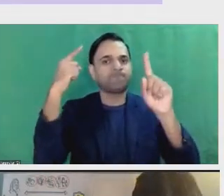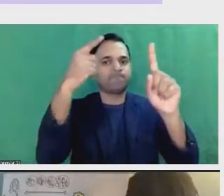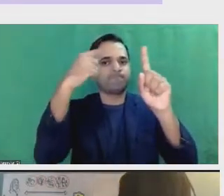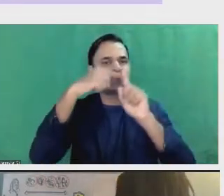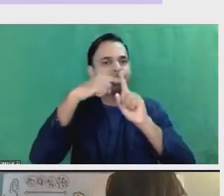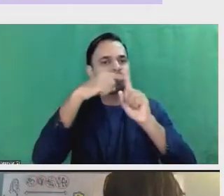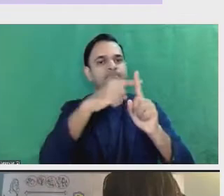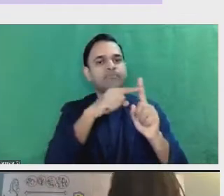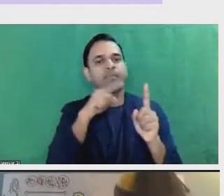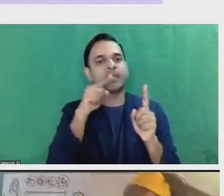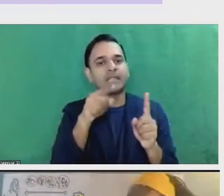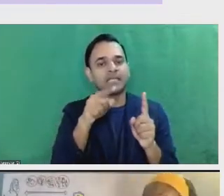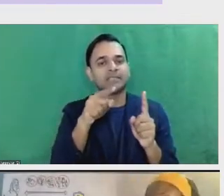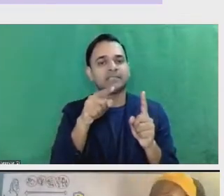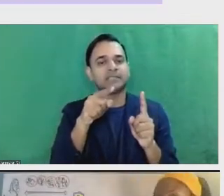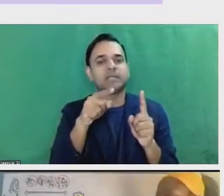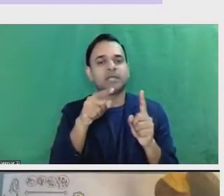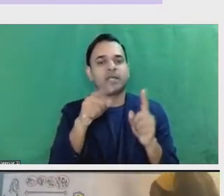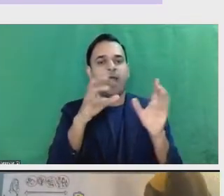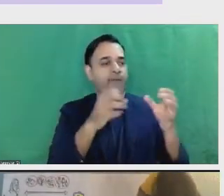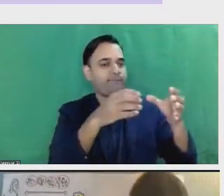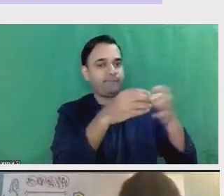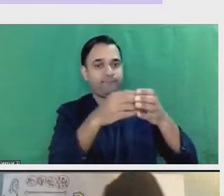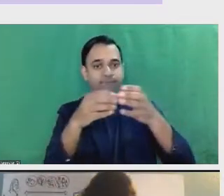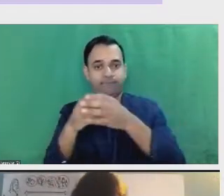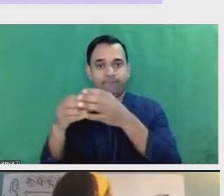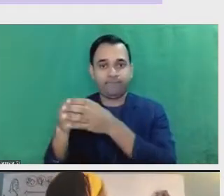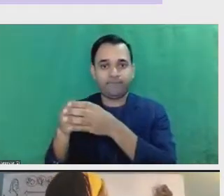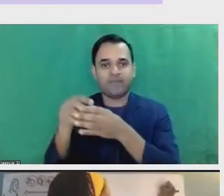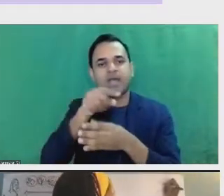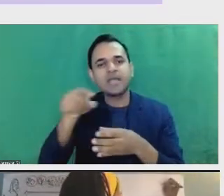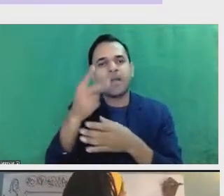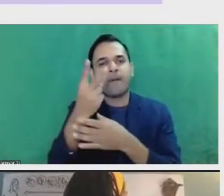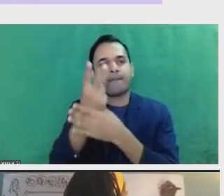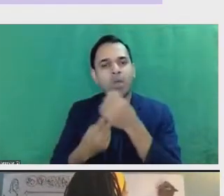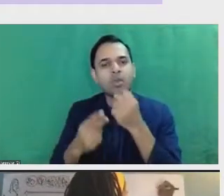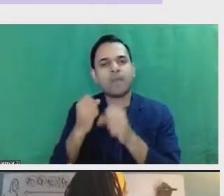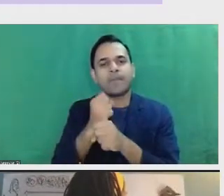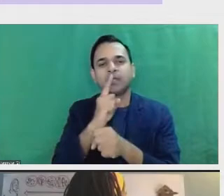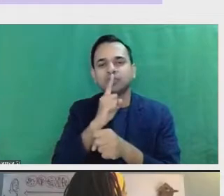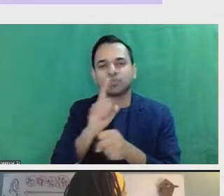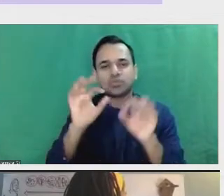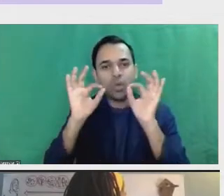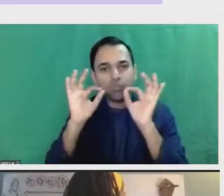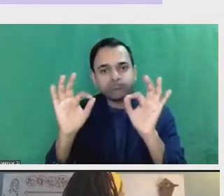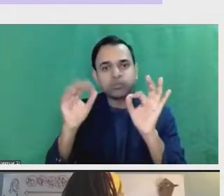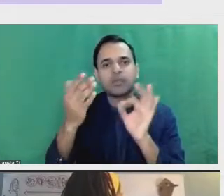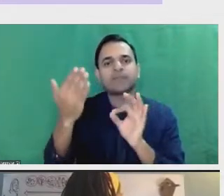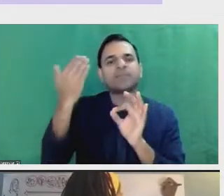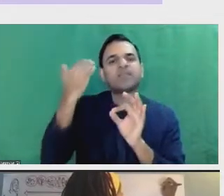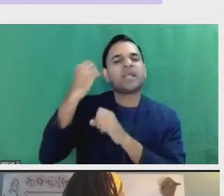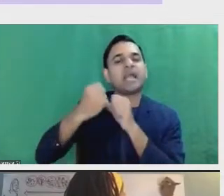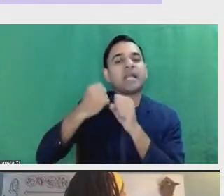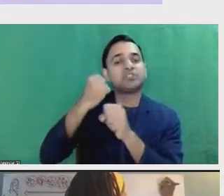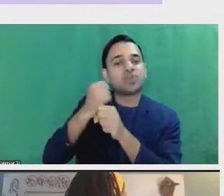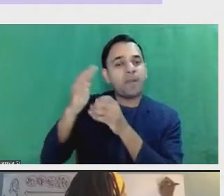to make sure that there's an alignment. The previous gender plan of action was there, but we're really hoping that with the new